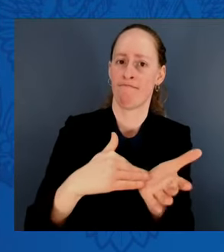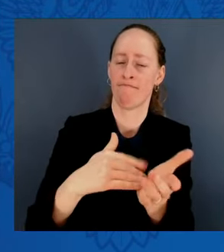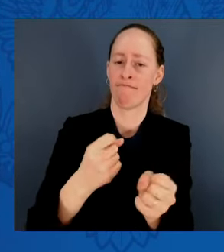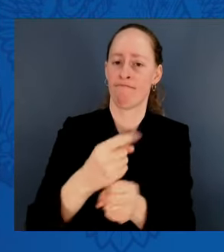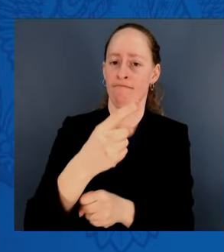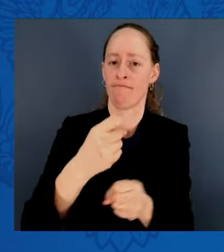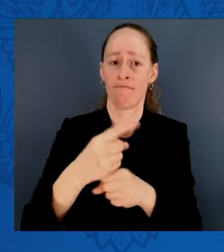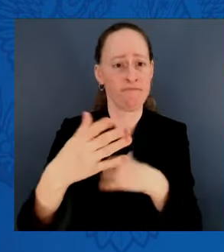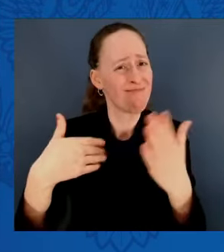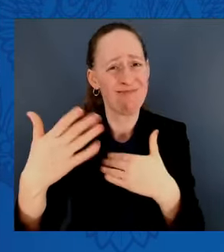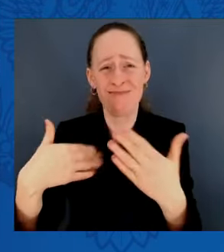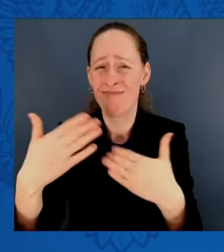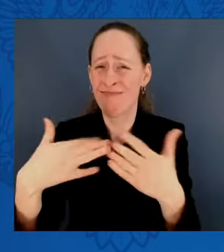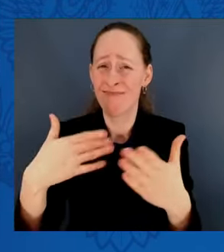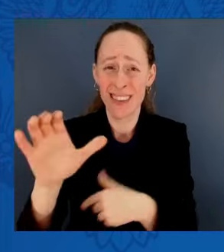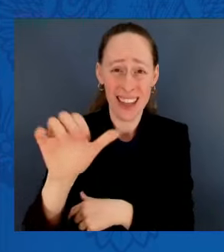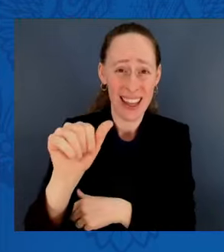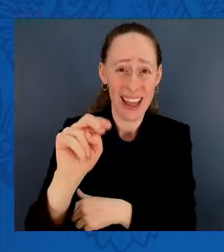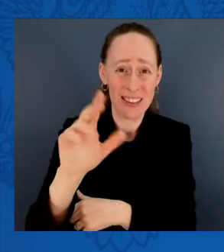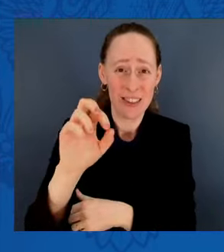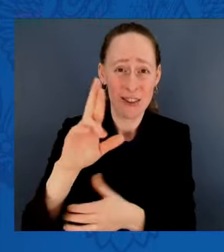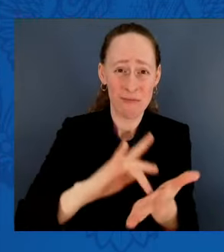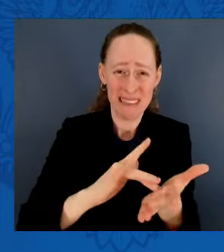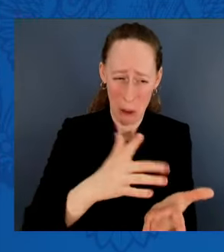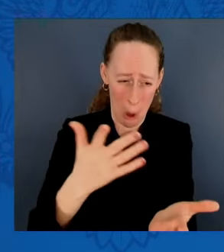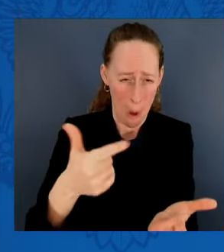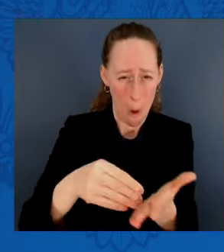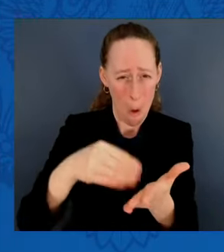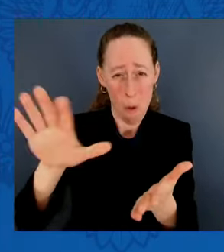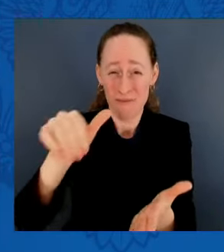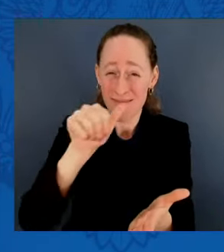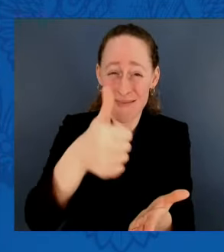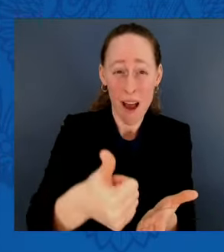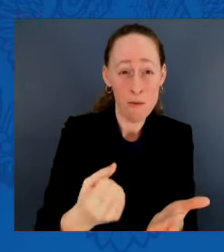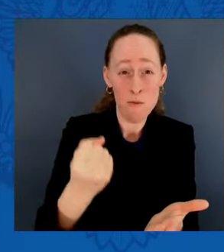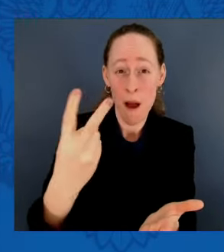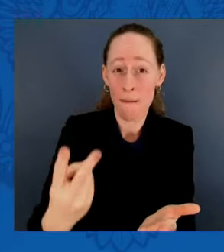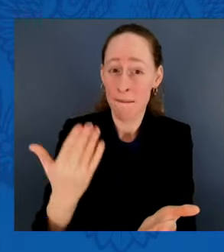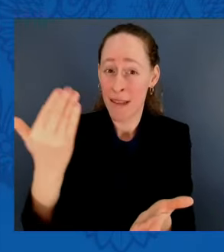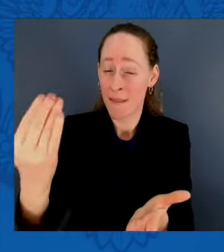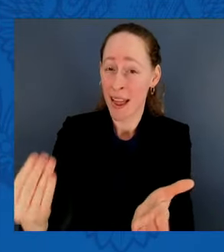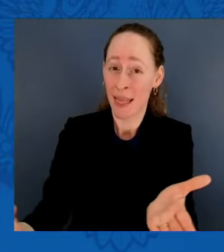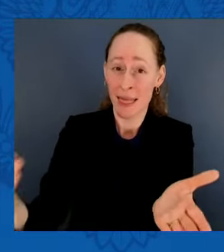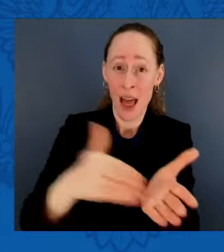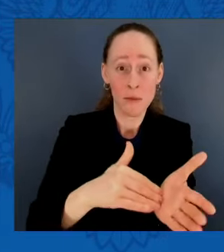I want to cap prescription drug costs at $2,000 a year for everyone.